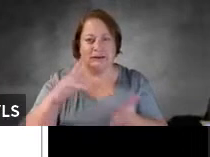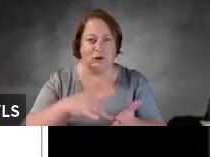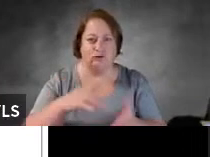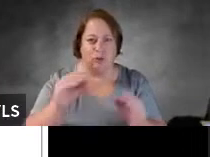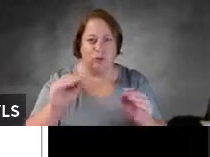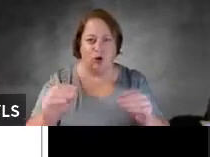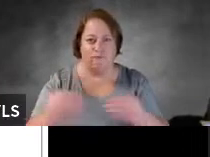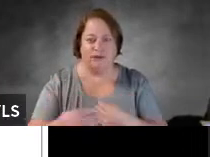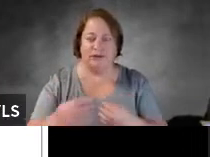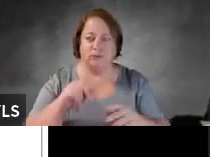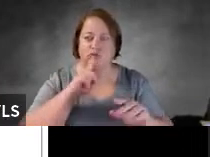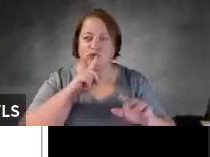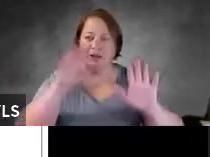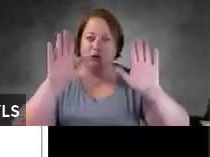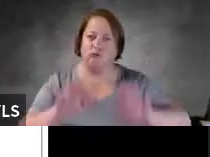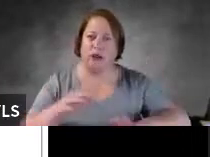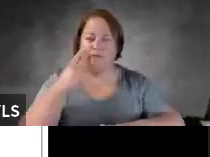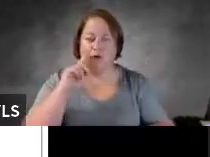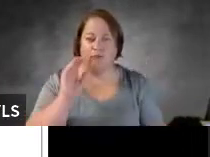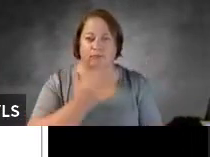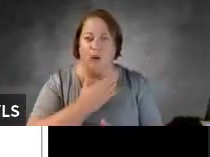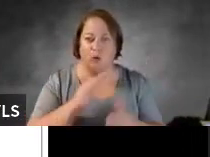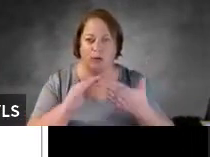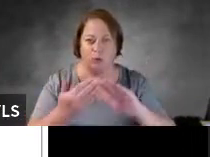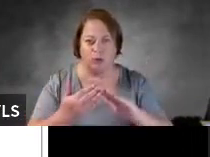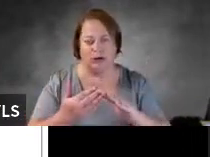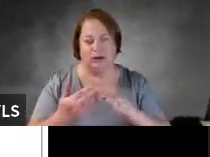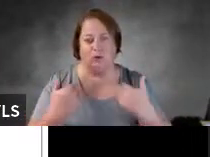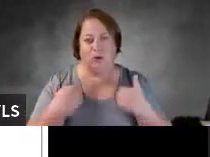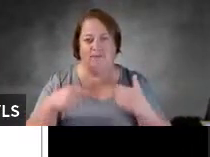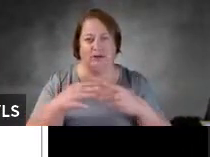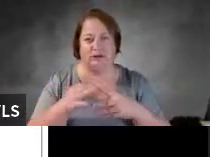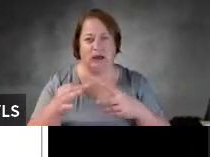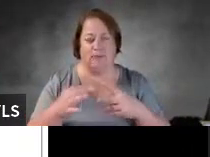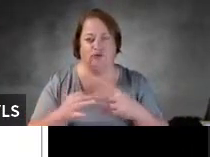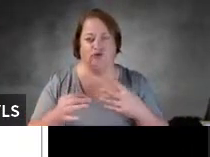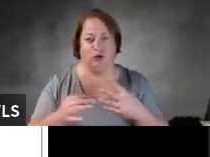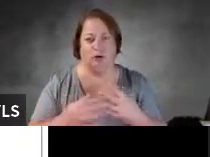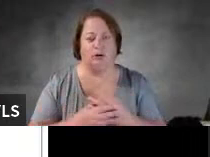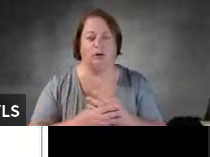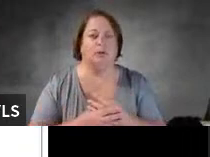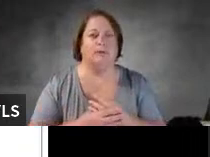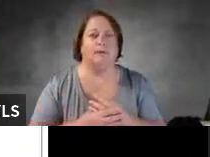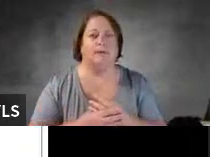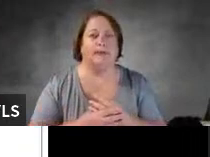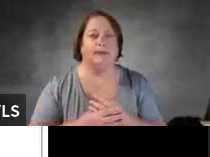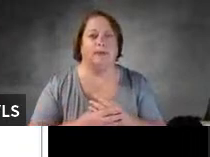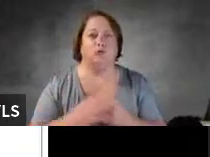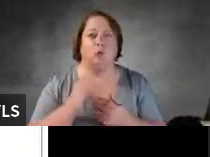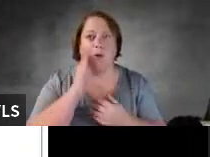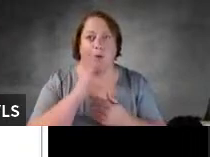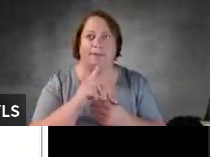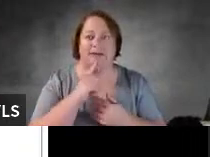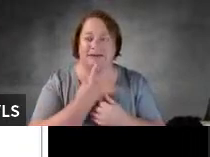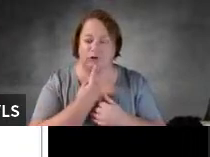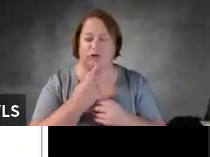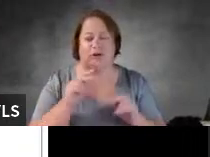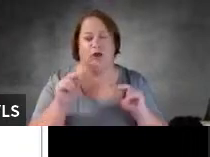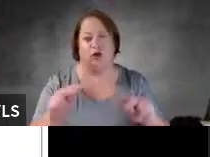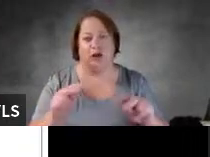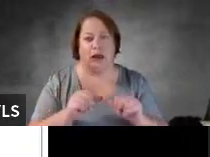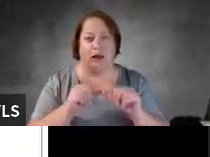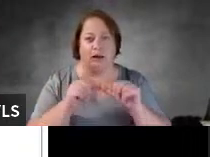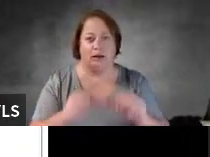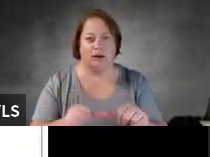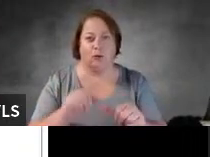It's been really great for our community to have this option. So we are going to be seriously looking at